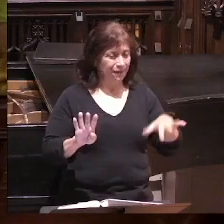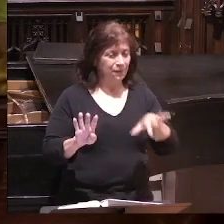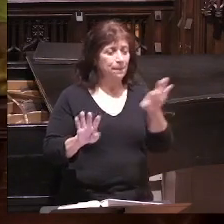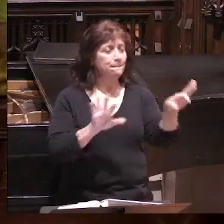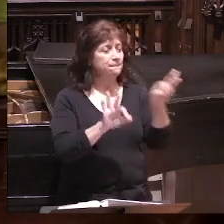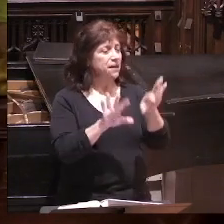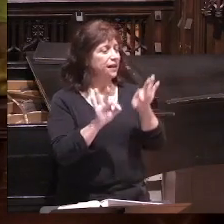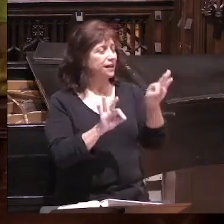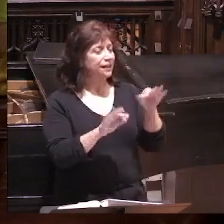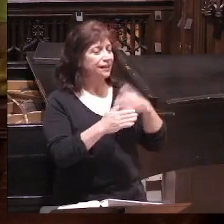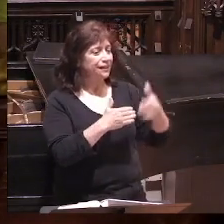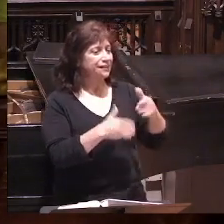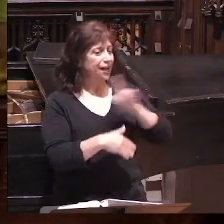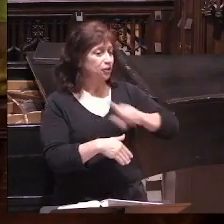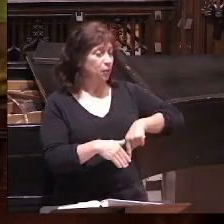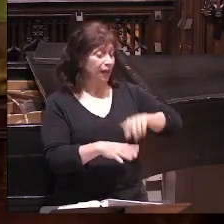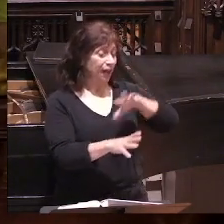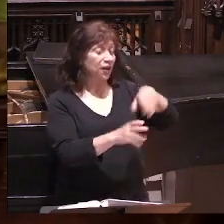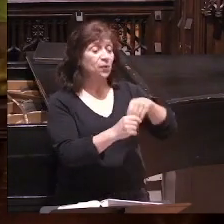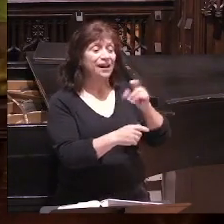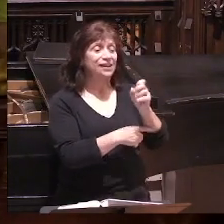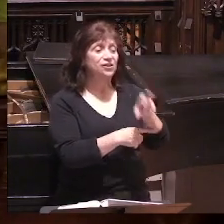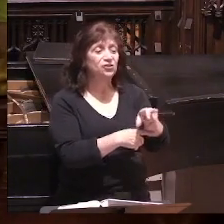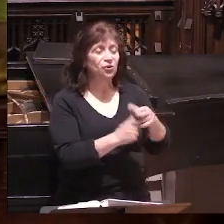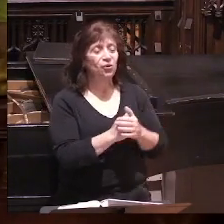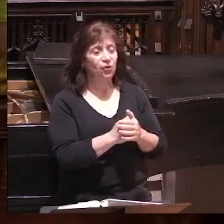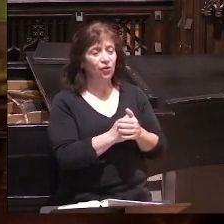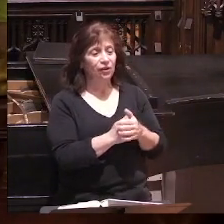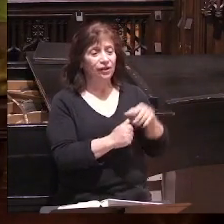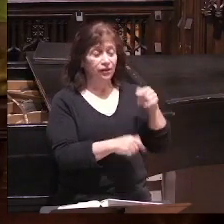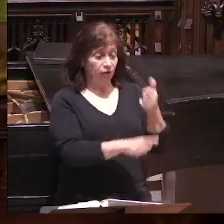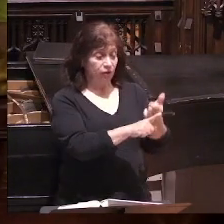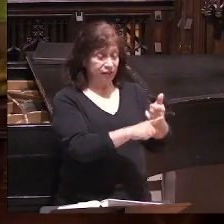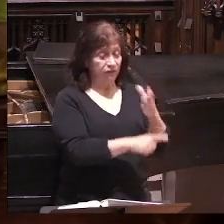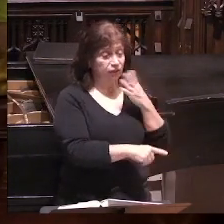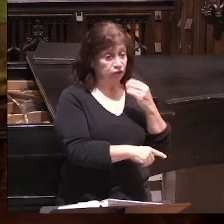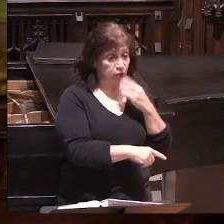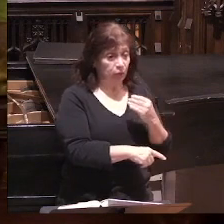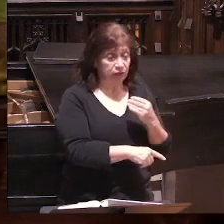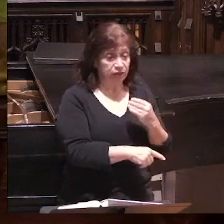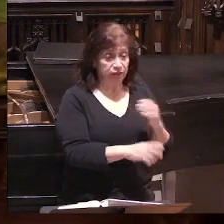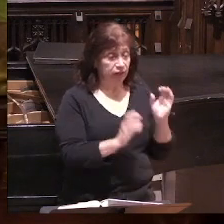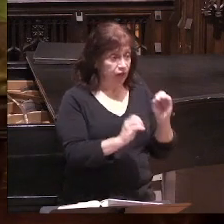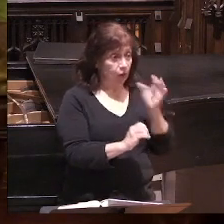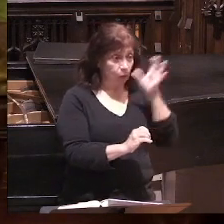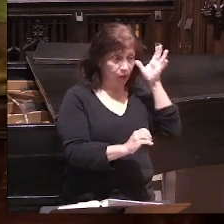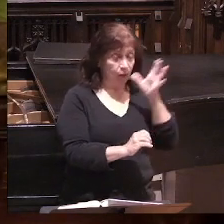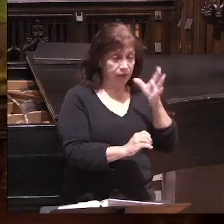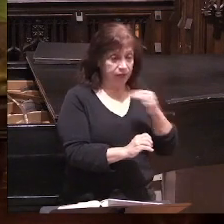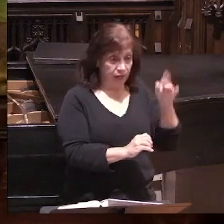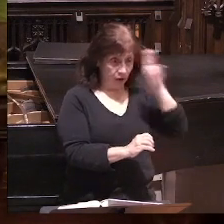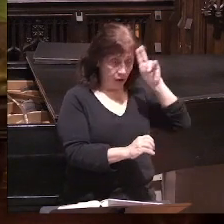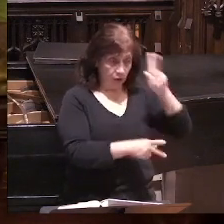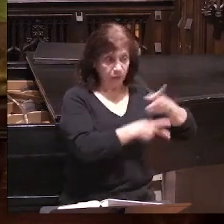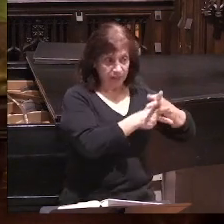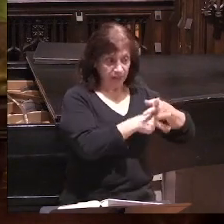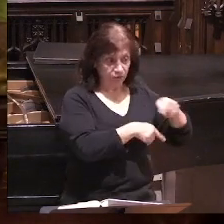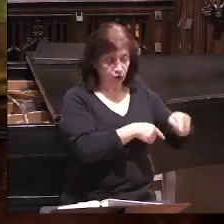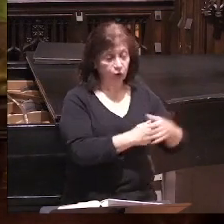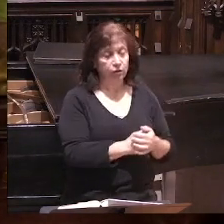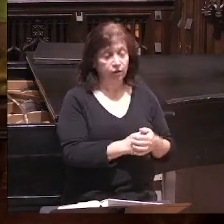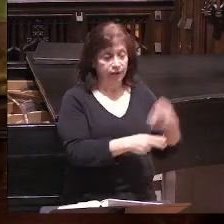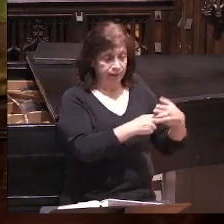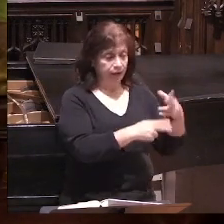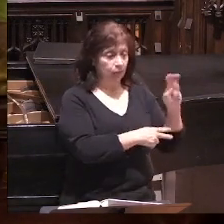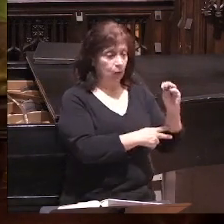queen, which included Esther, an orphaned Jew who was under the legal care of her uncle,